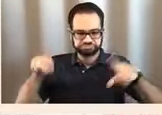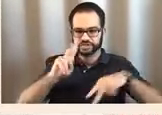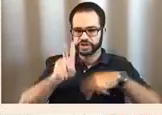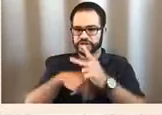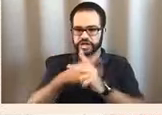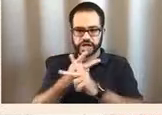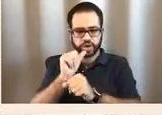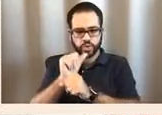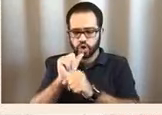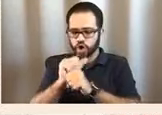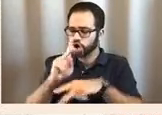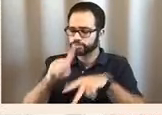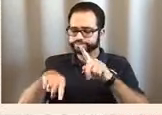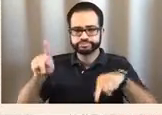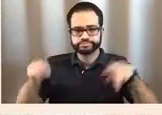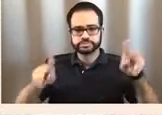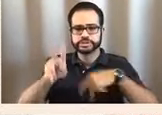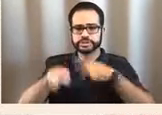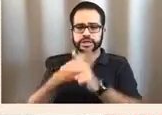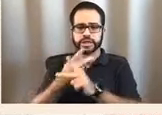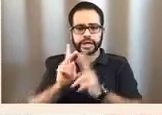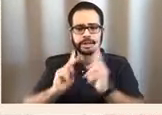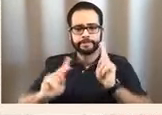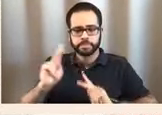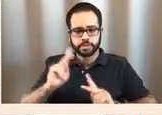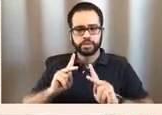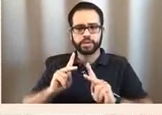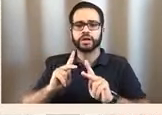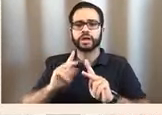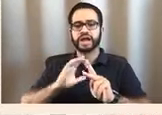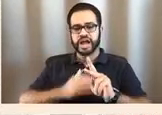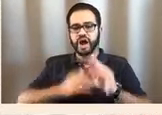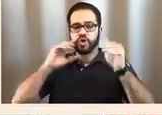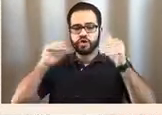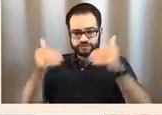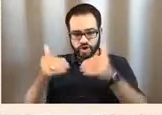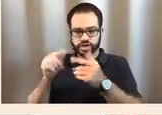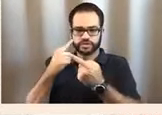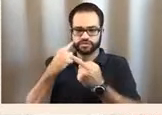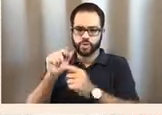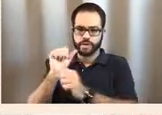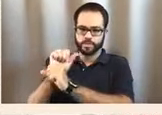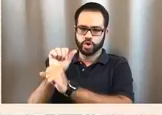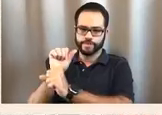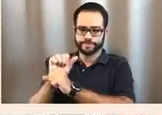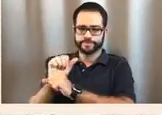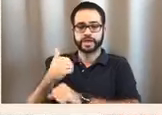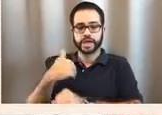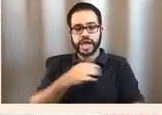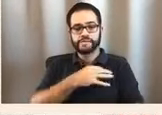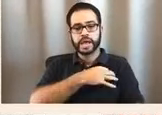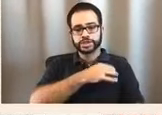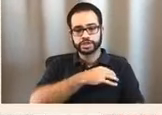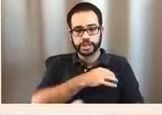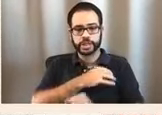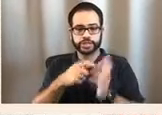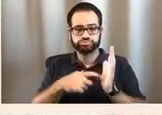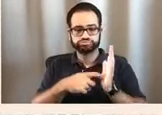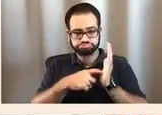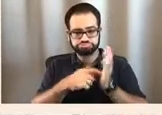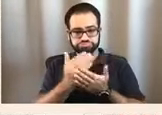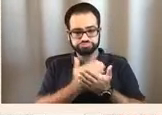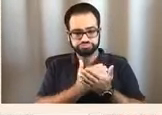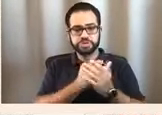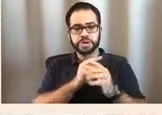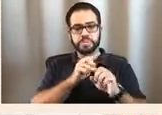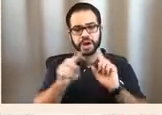people. It's employment focused. It's based on, there is an eligibility criteria, but I've mentioned that it's